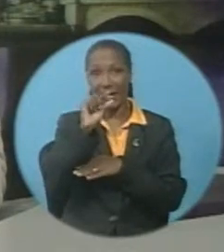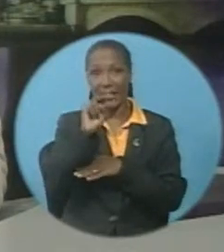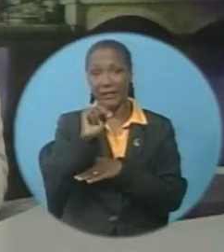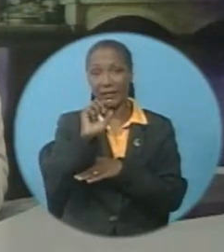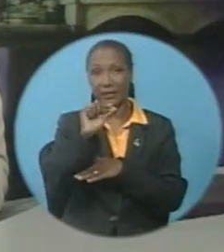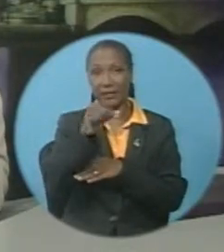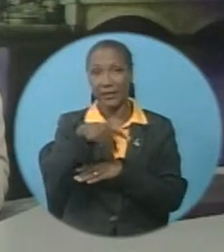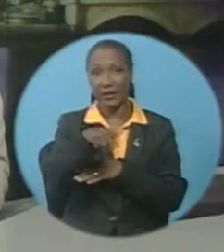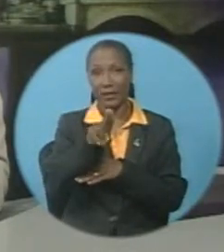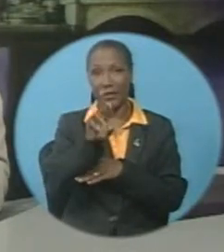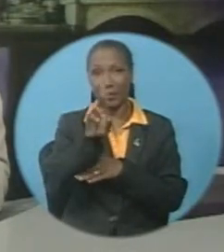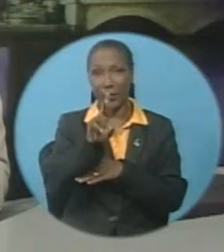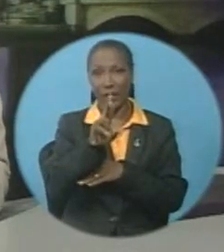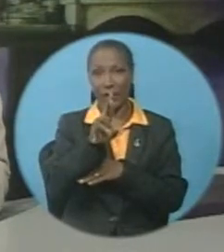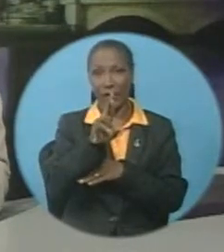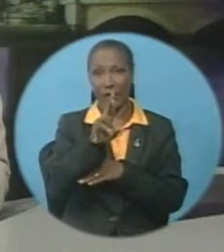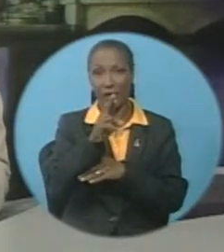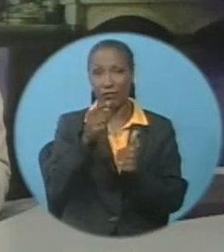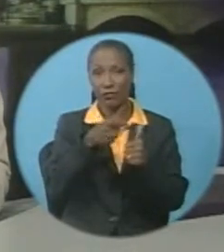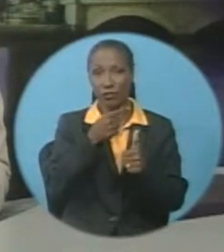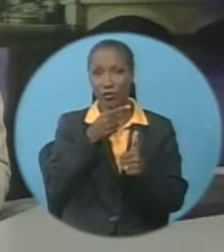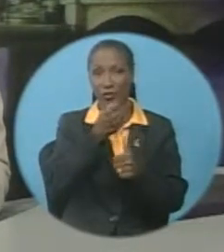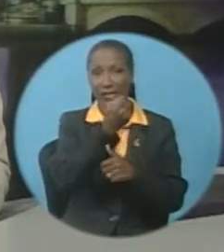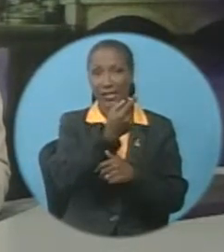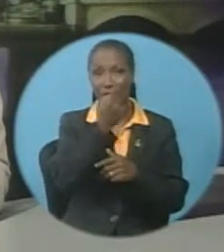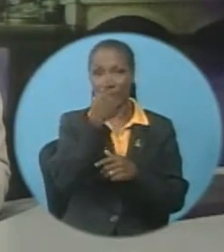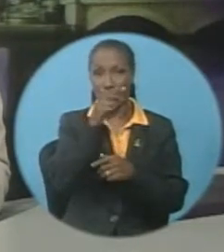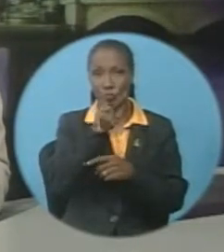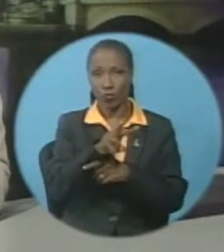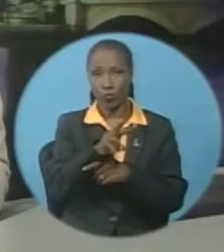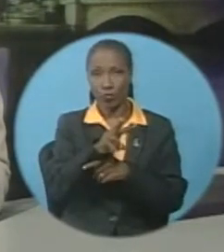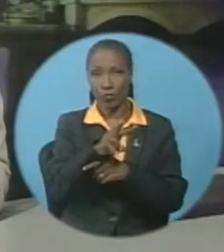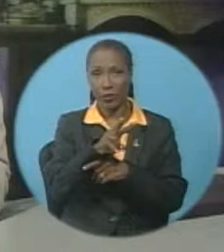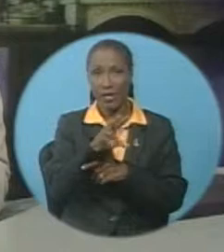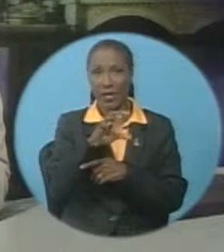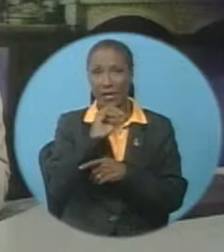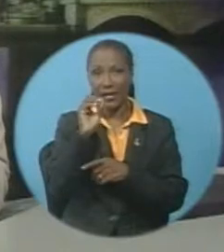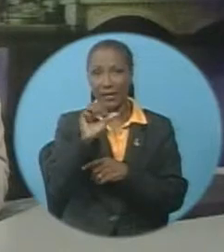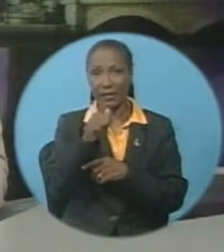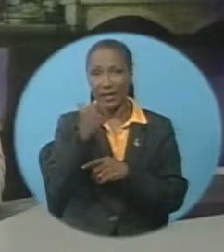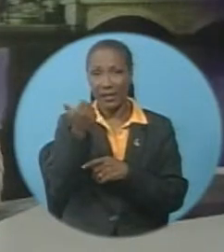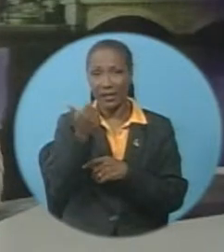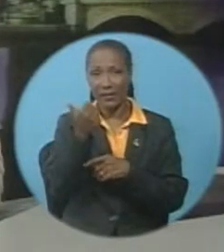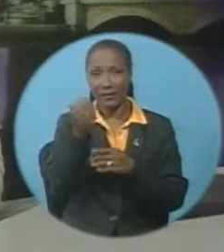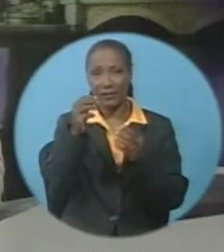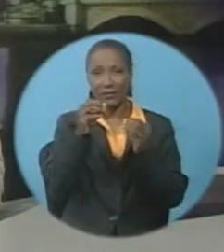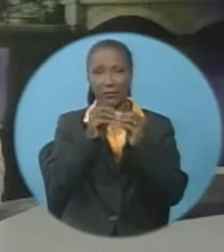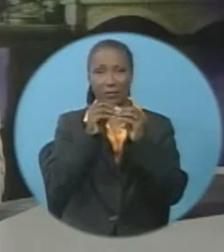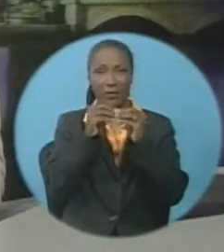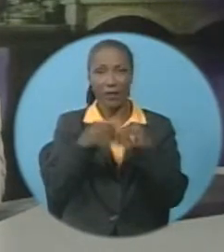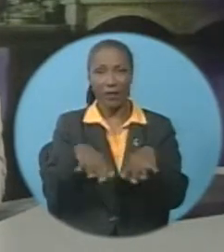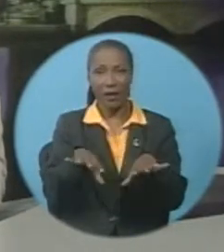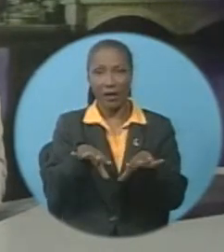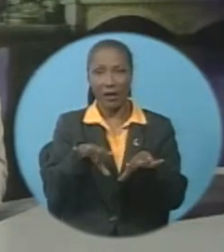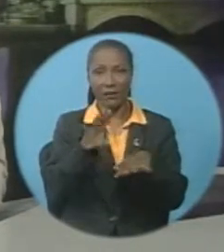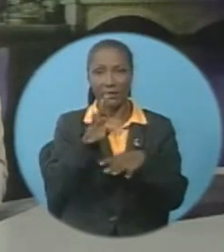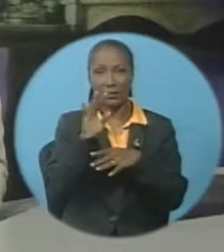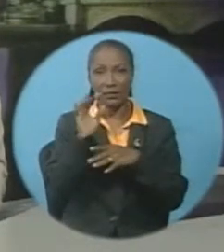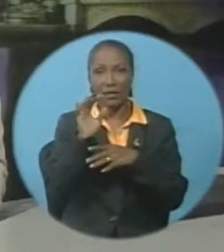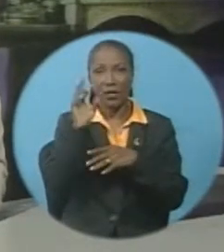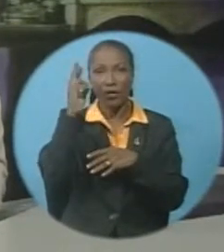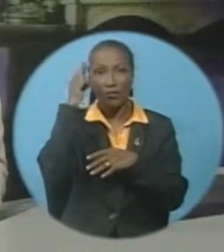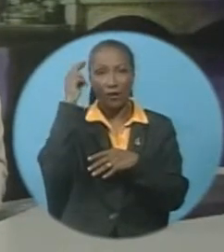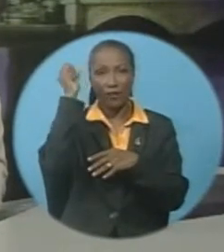on 11-for-2, the Proteas were cat-sprawled for just 79 on a spin-friendly track, with Ravi Ashwin bagging 5